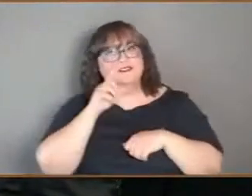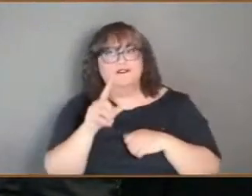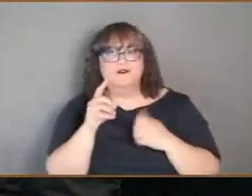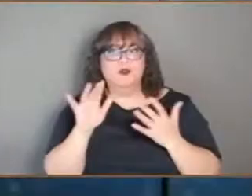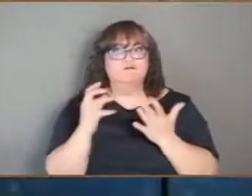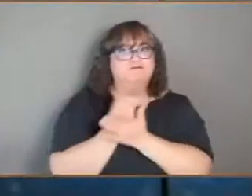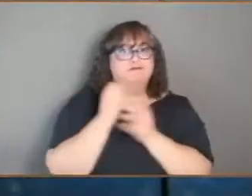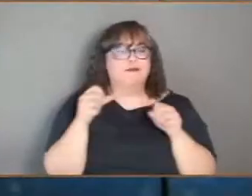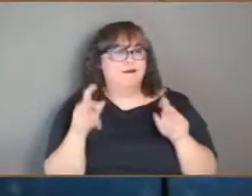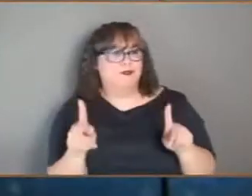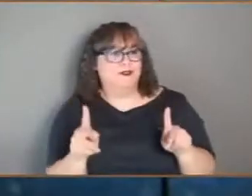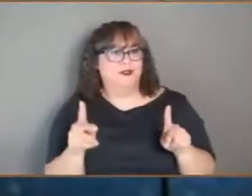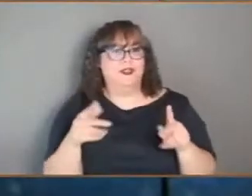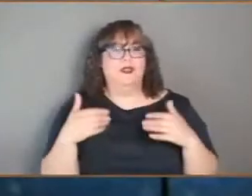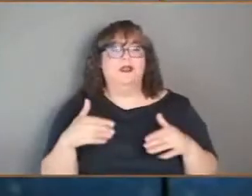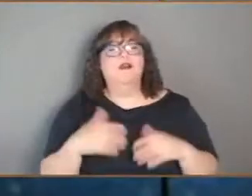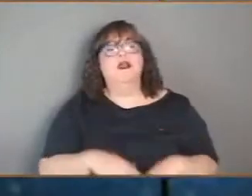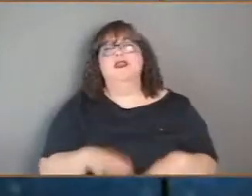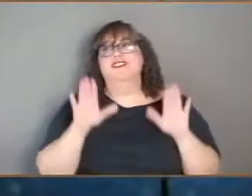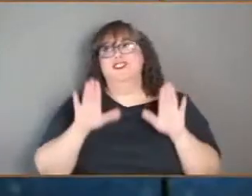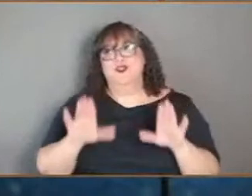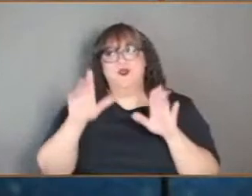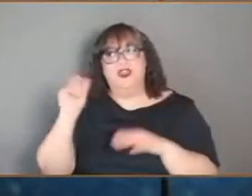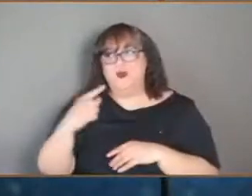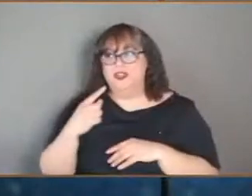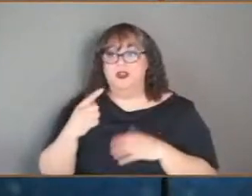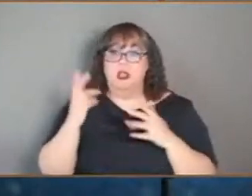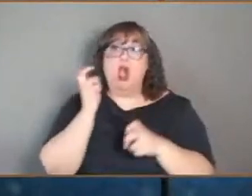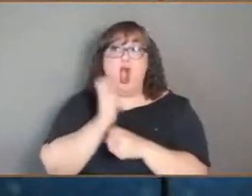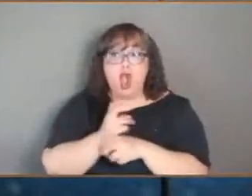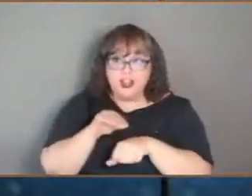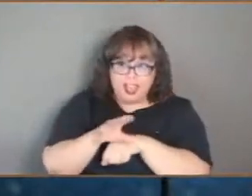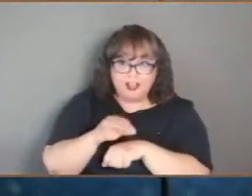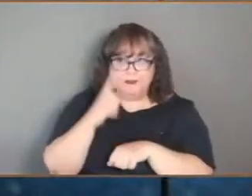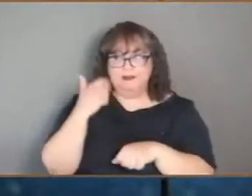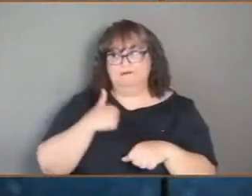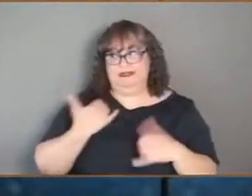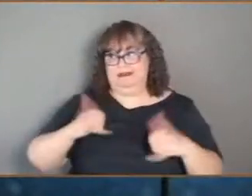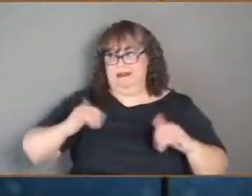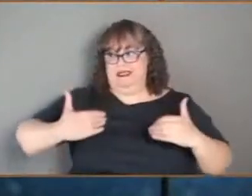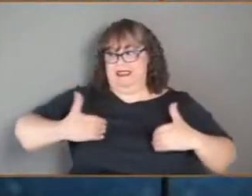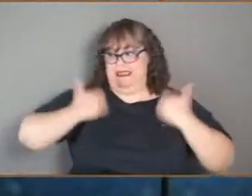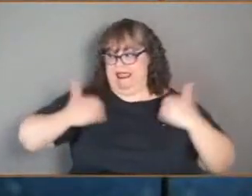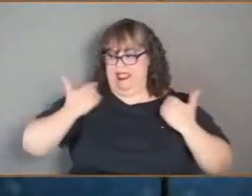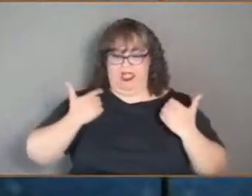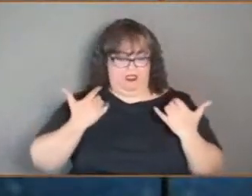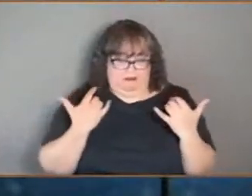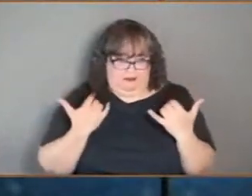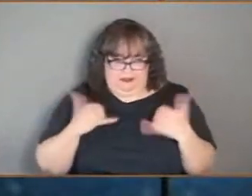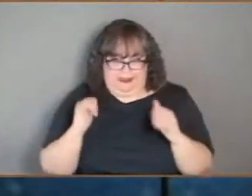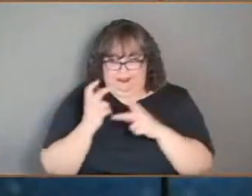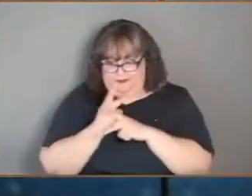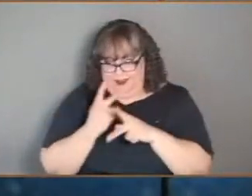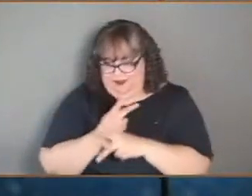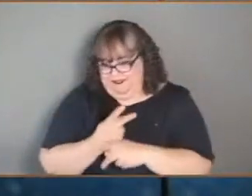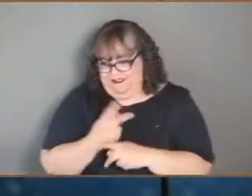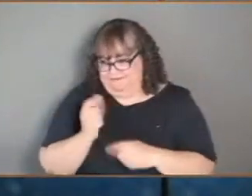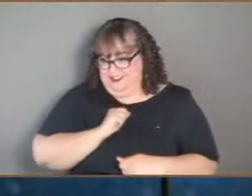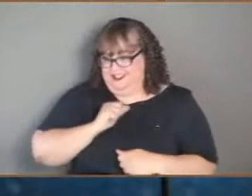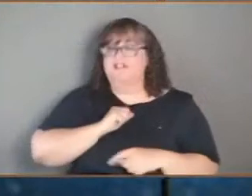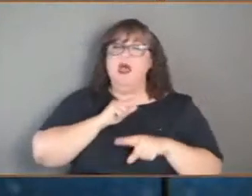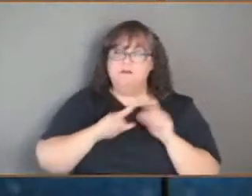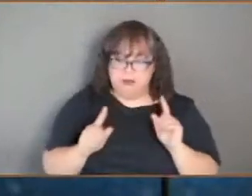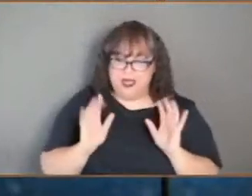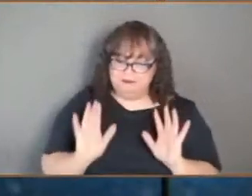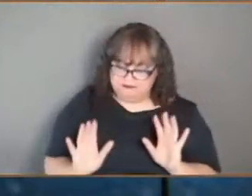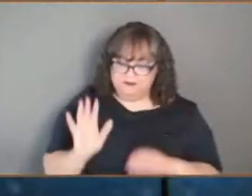great question. I think it's a little hard to give advice, especially because I'm so young myself, so I feel like I'm figuring it out most of the time. But I will say that one thing that